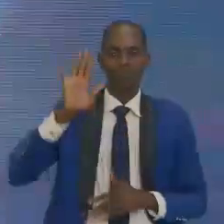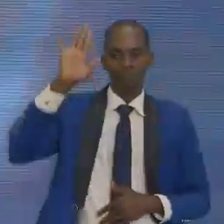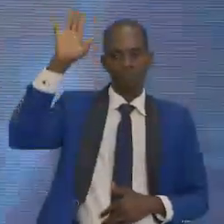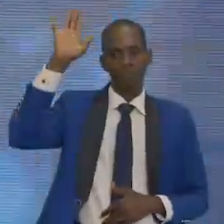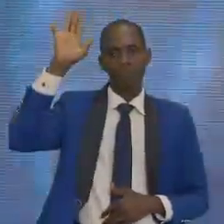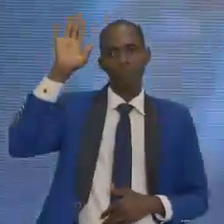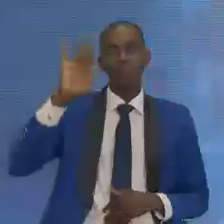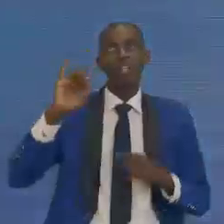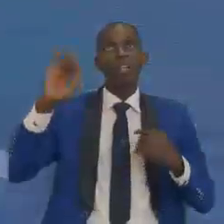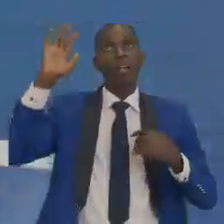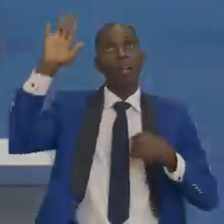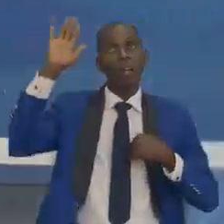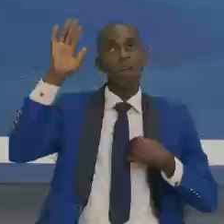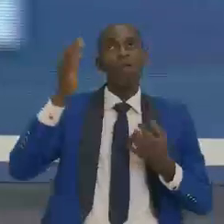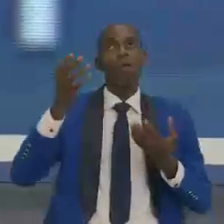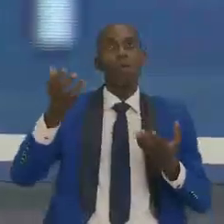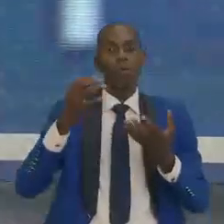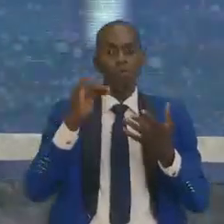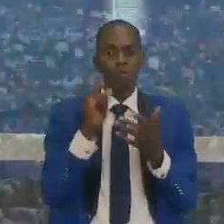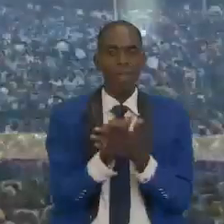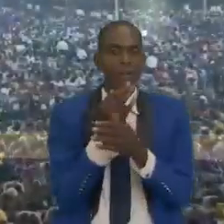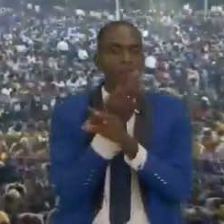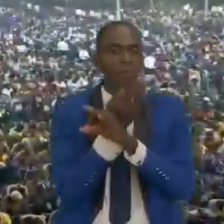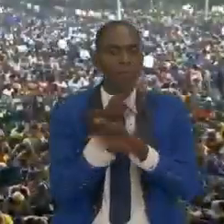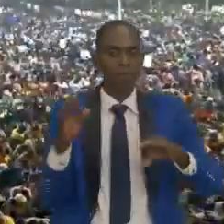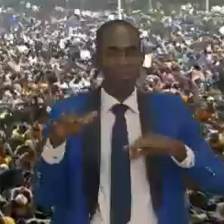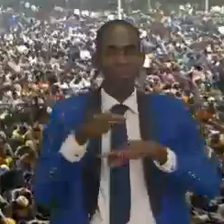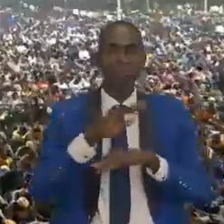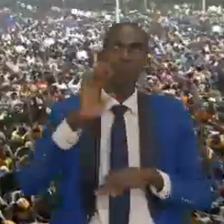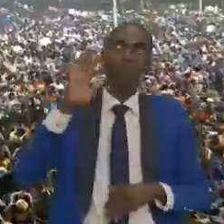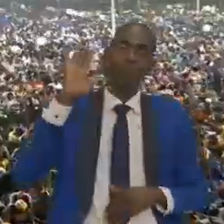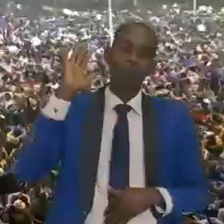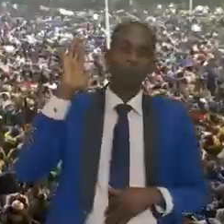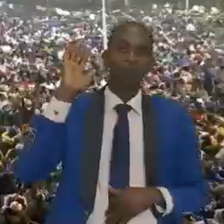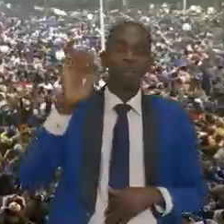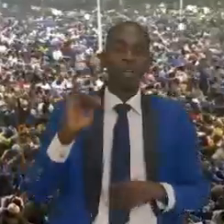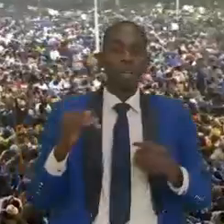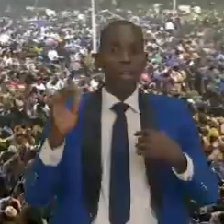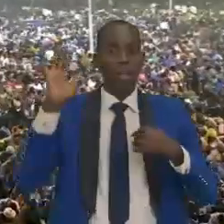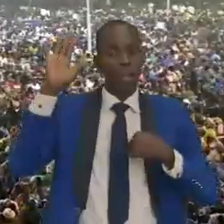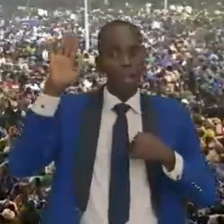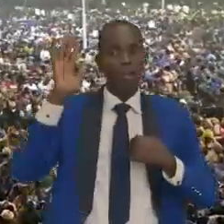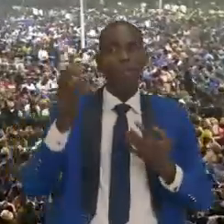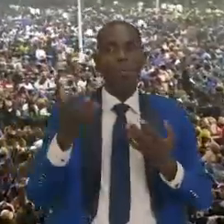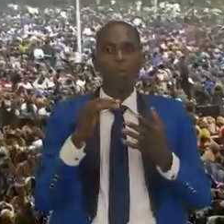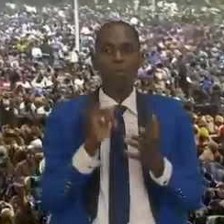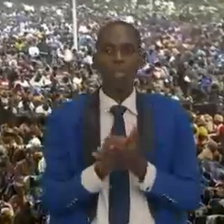I want that freedom. I want that eternal